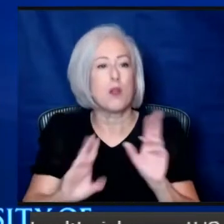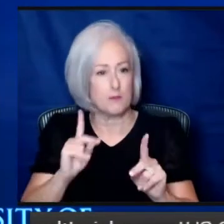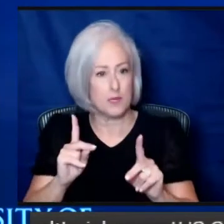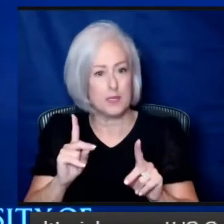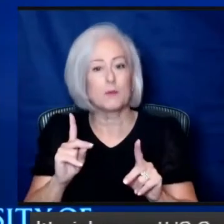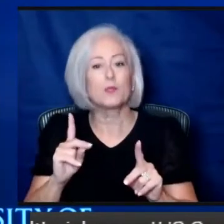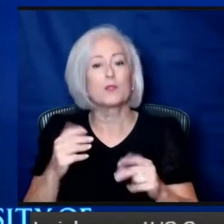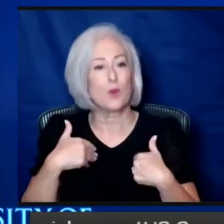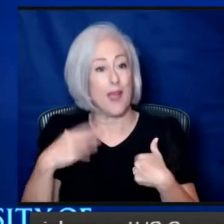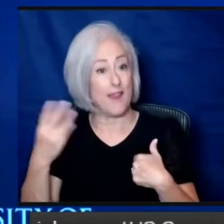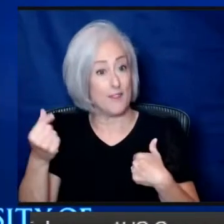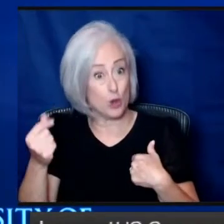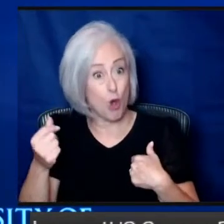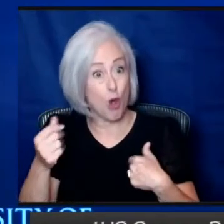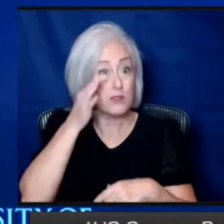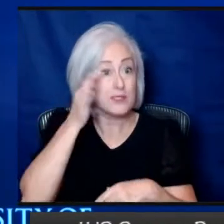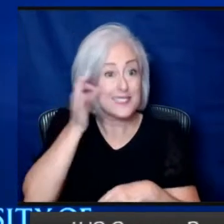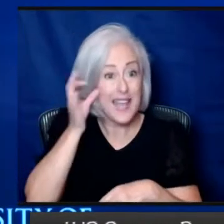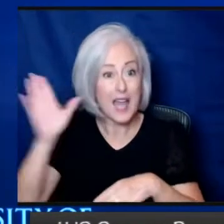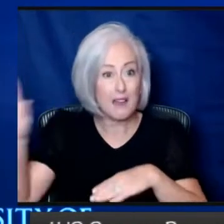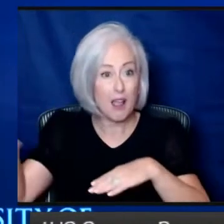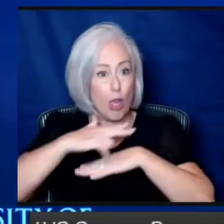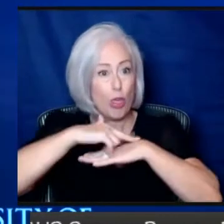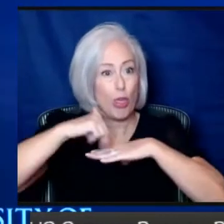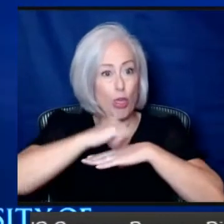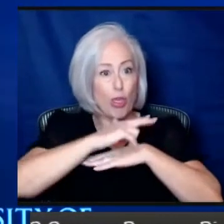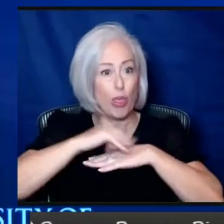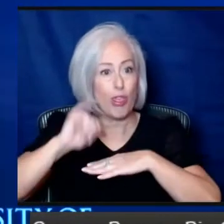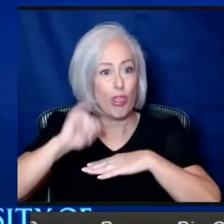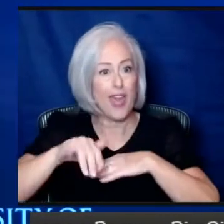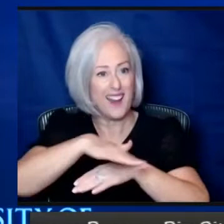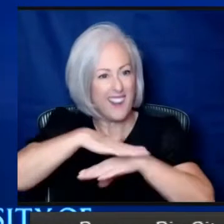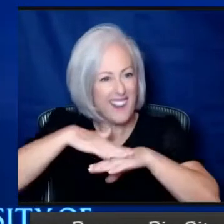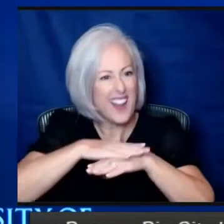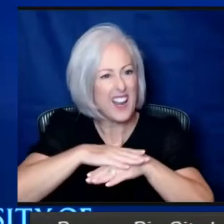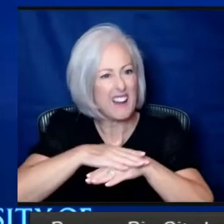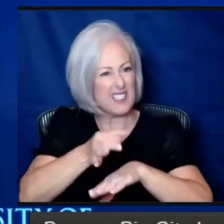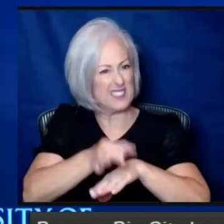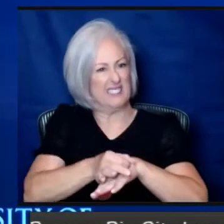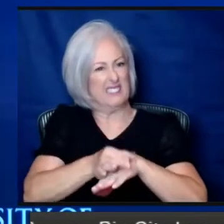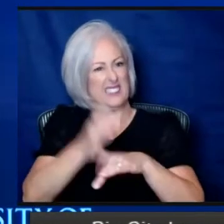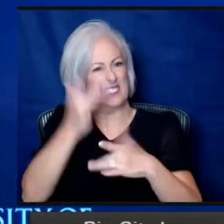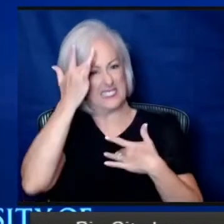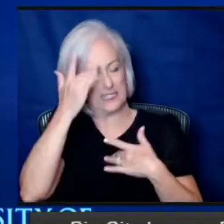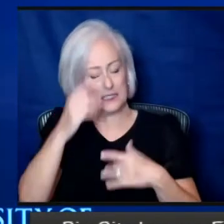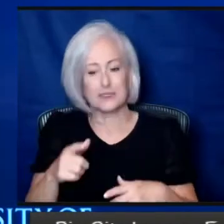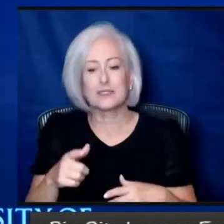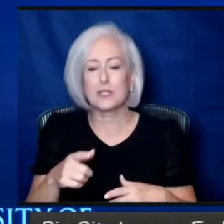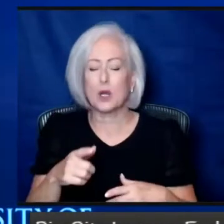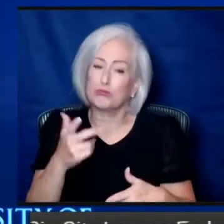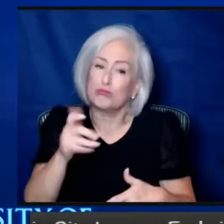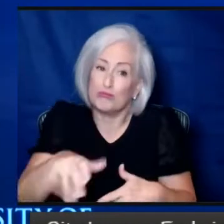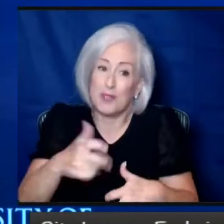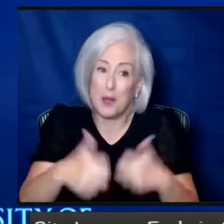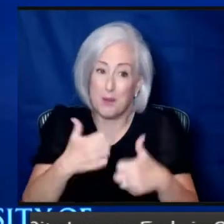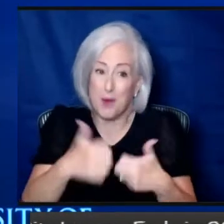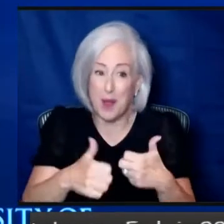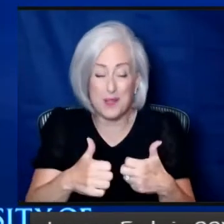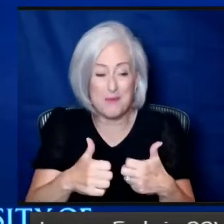those specific bacteria that we know are found in animals' mouths, particularly dogs. So it is an issue. I just continue to